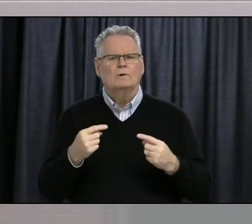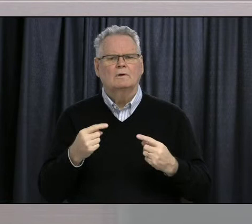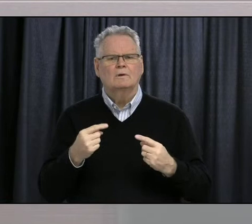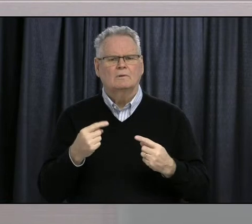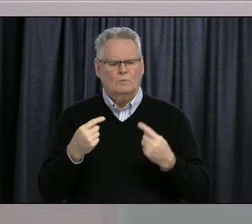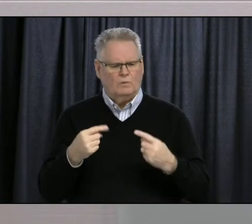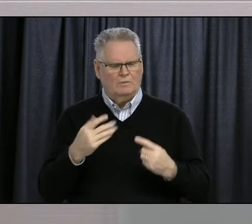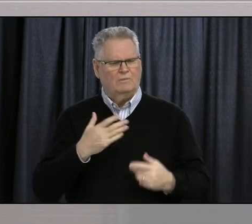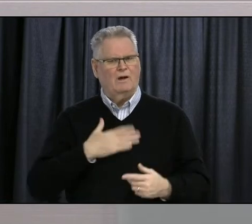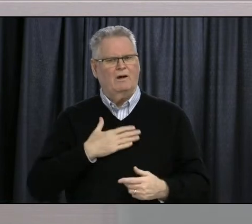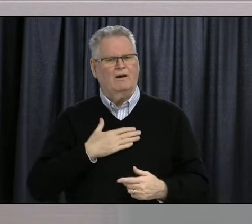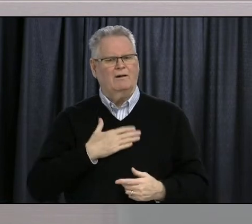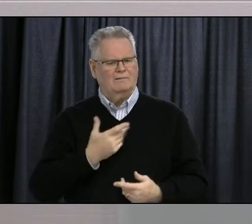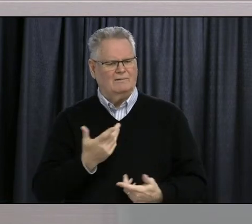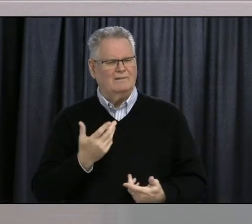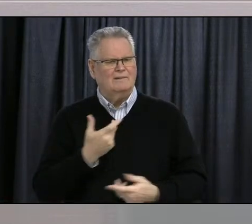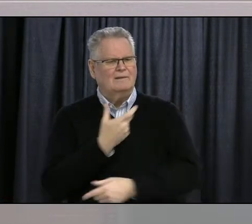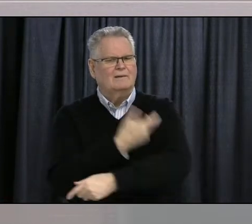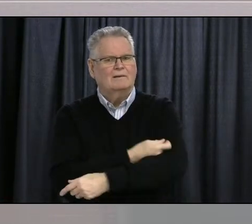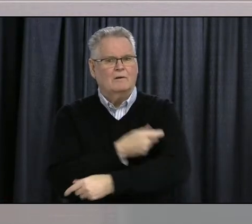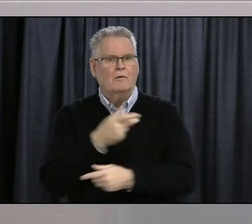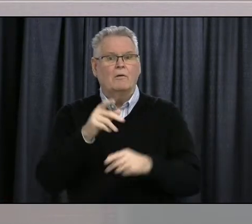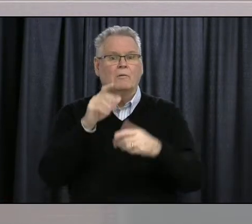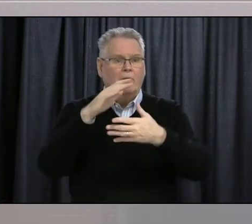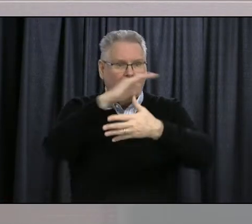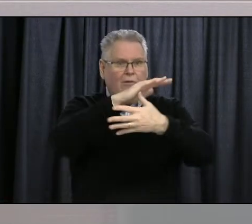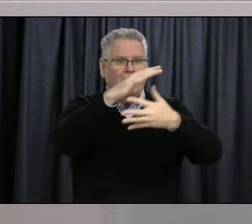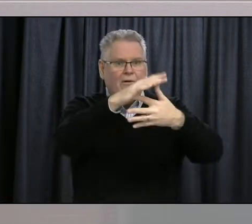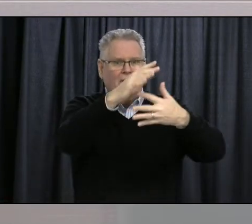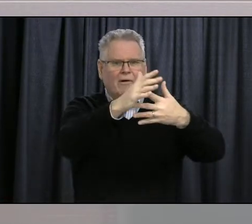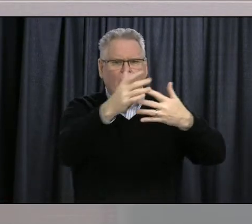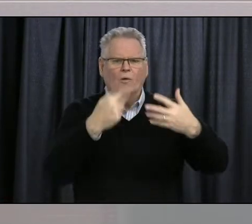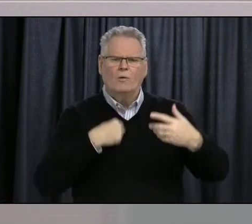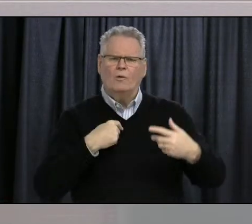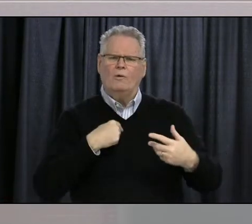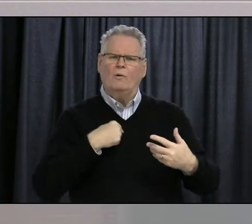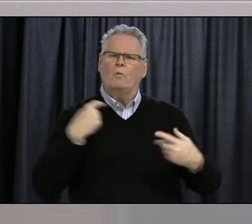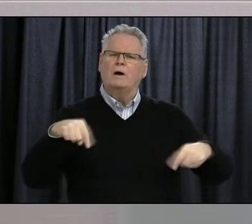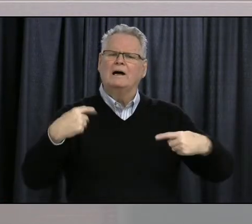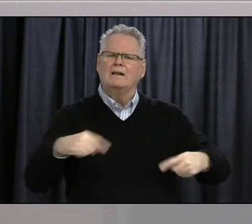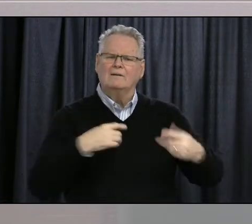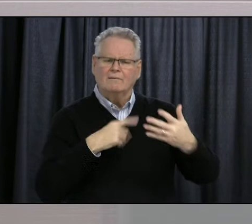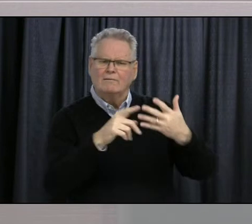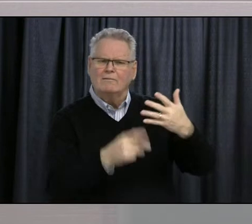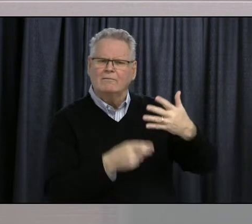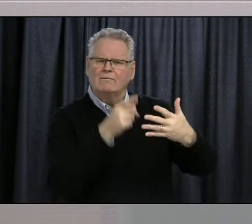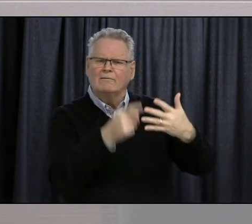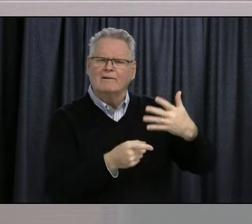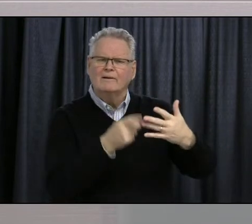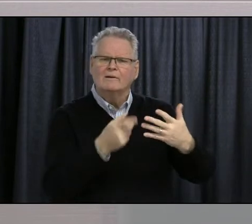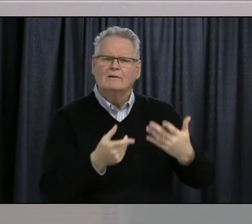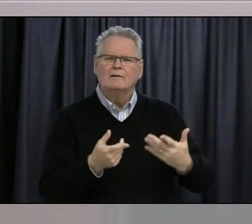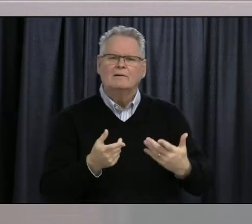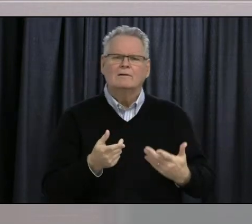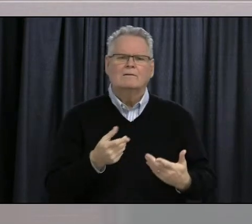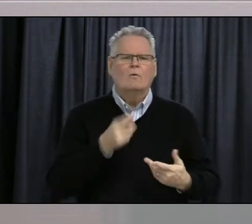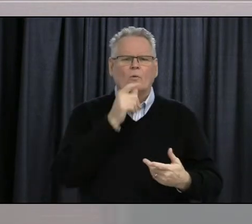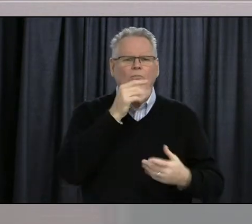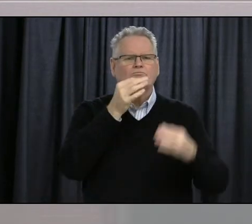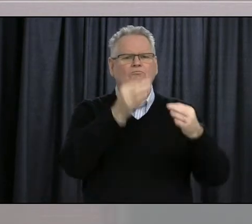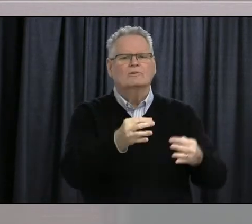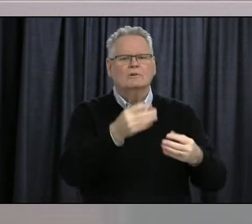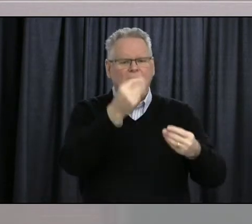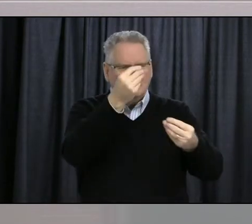vaccinated, but also how they'll know it's their turn to be vaccinated. When do we expect? When can we expect some kind of phase 2